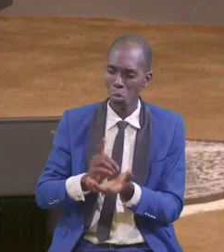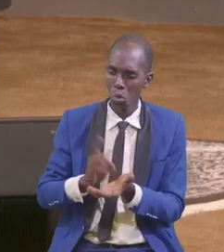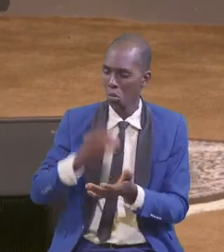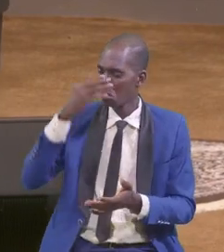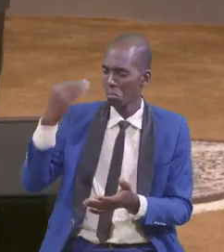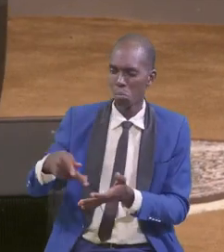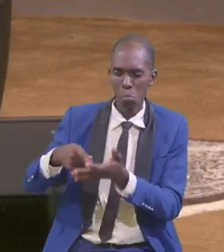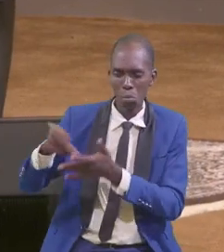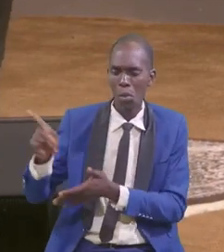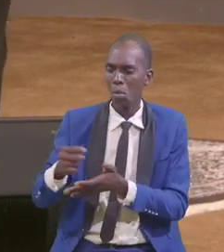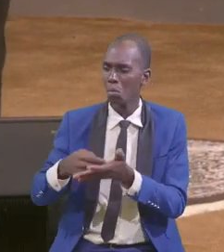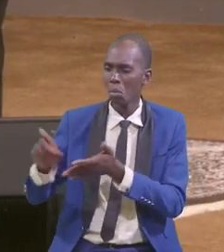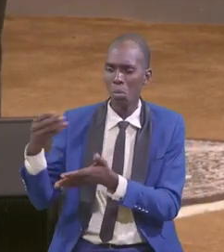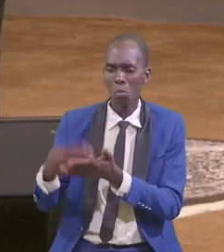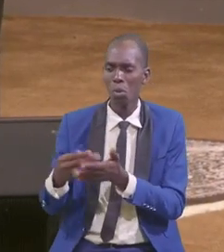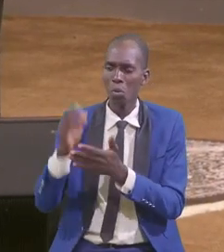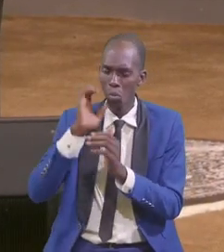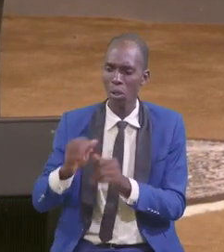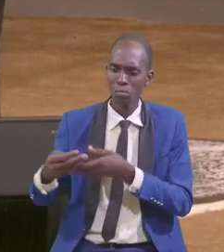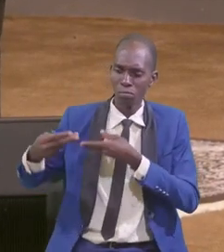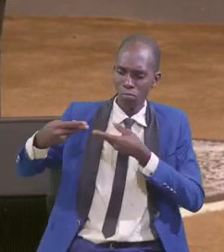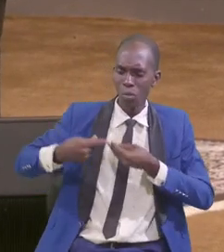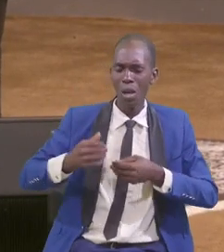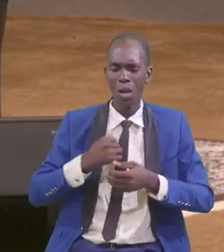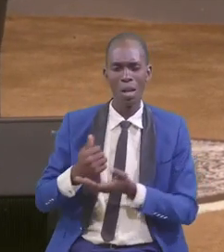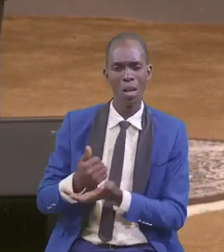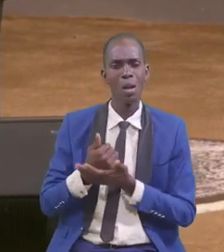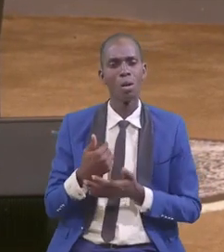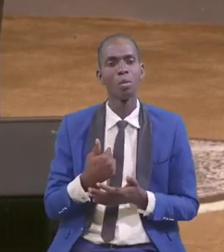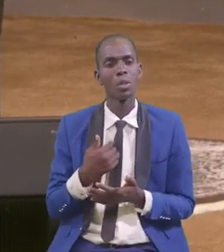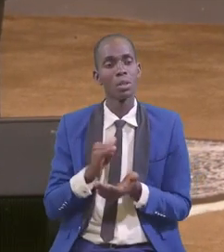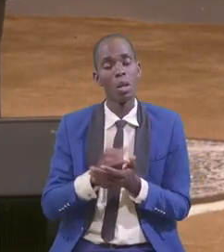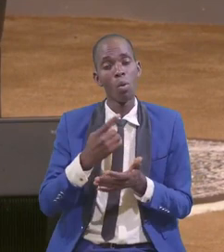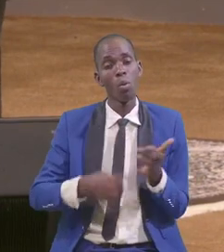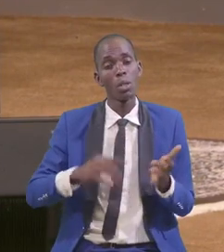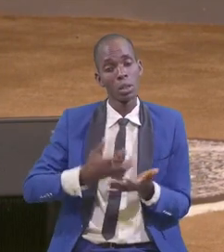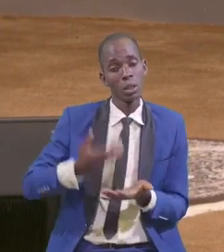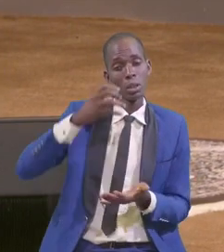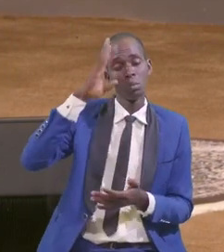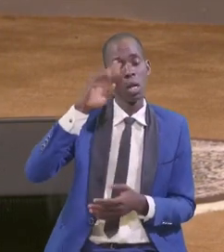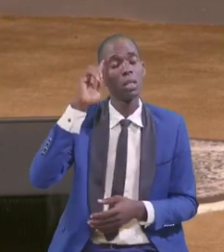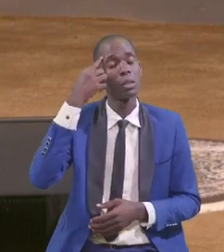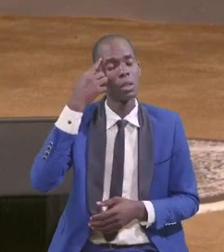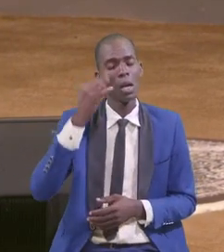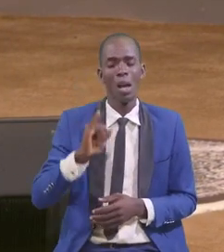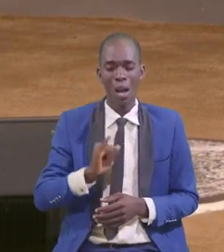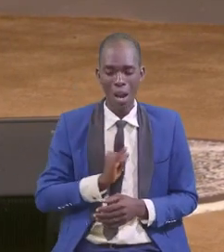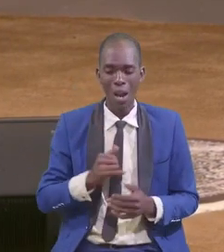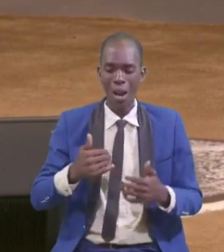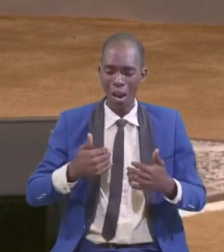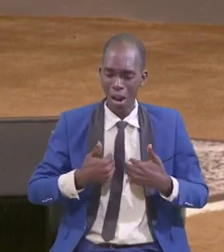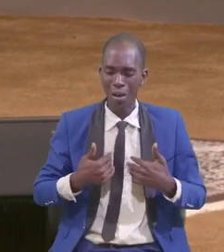thought he had everything made, he said, have much goods, but laid up for many years. Take thine